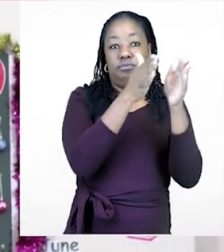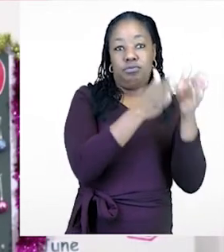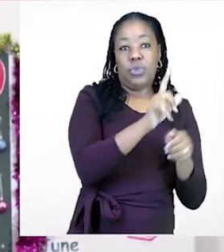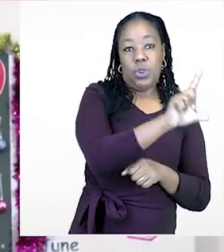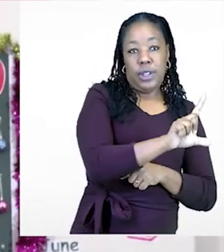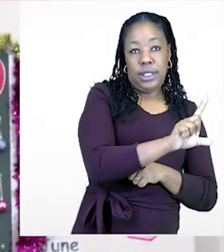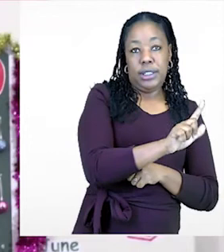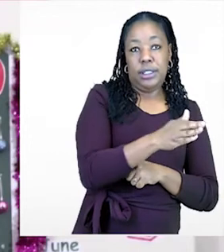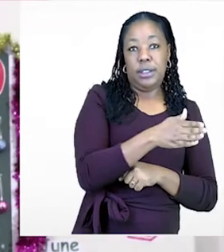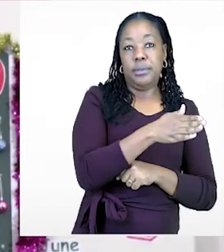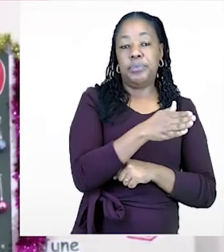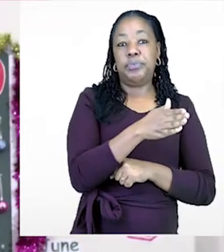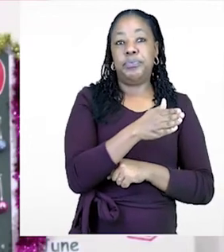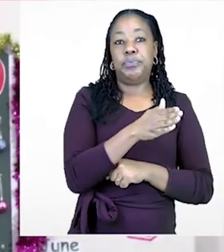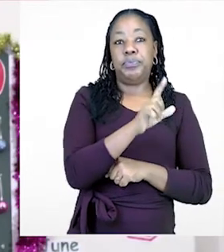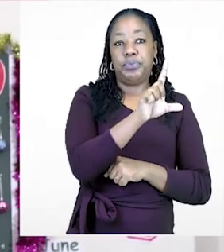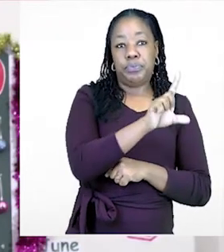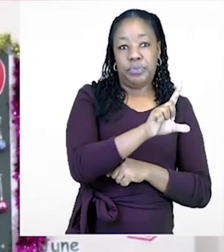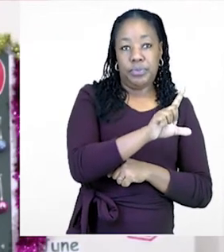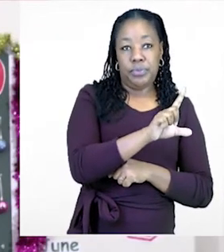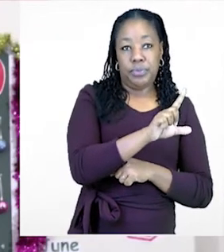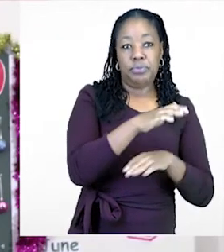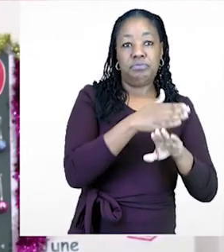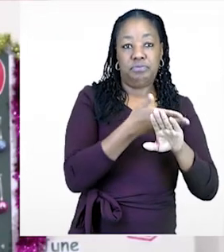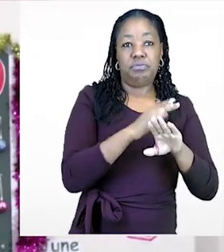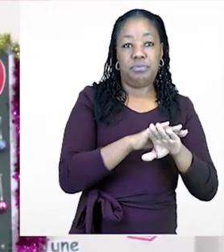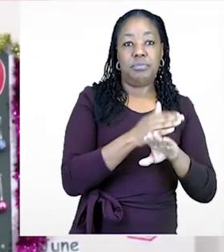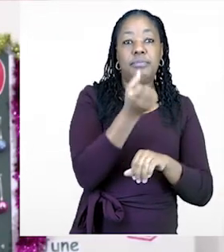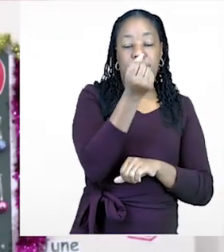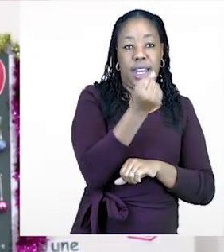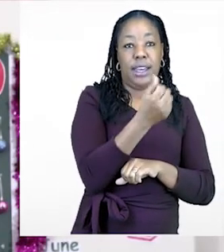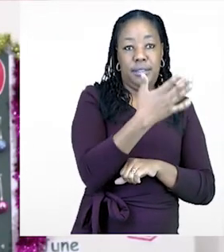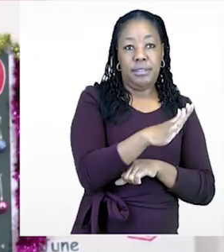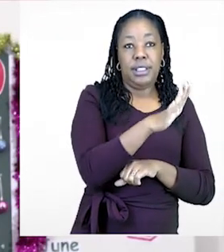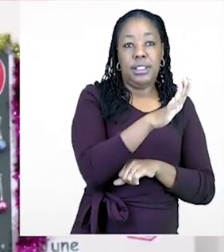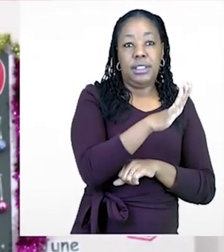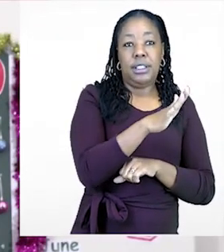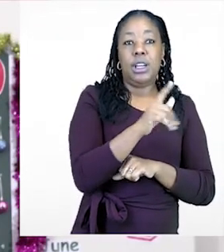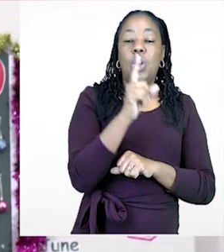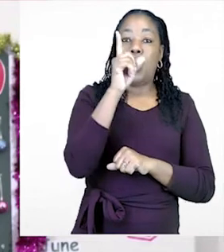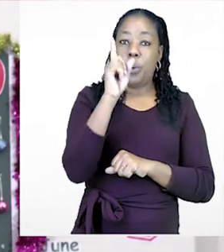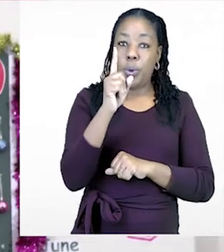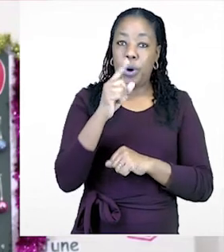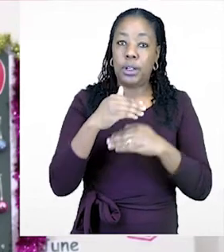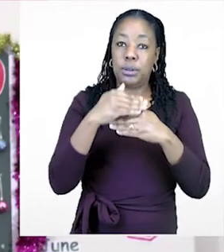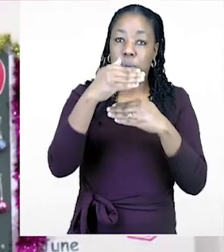the left-hand side where the example has been given for you. And 1 more means that we're